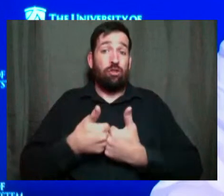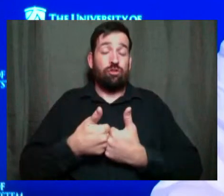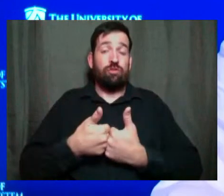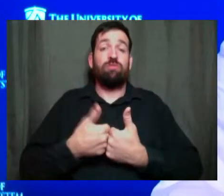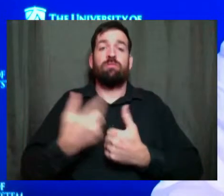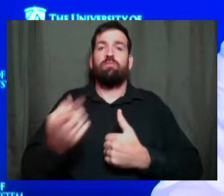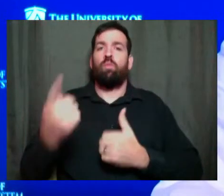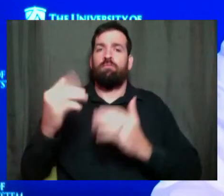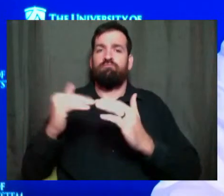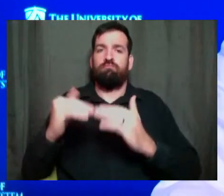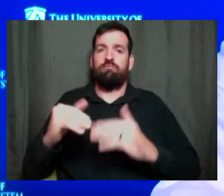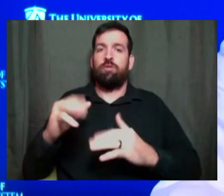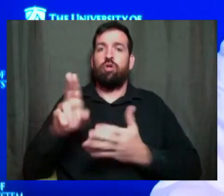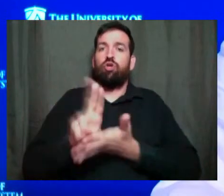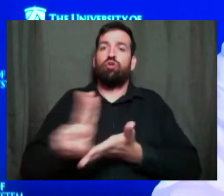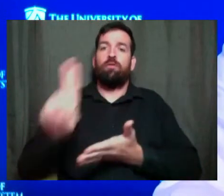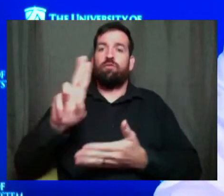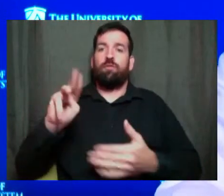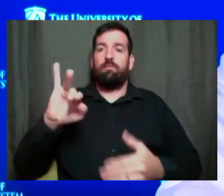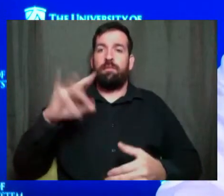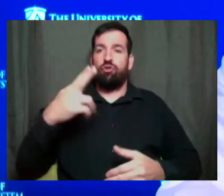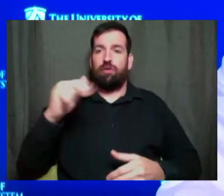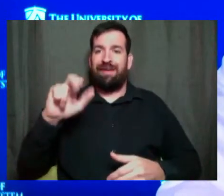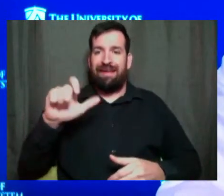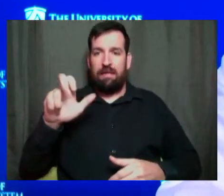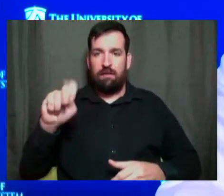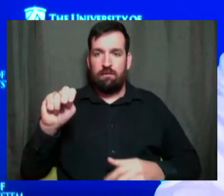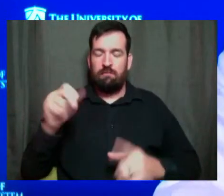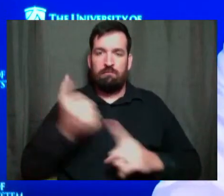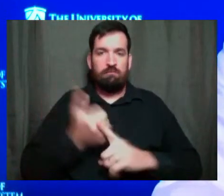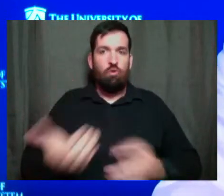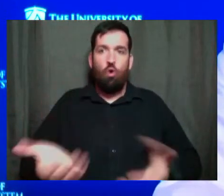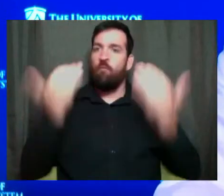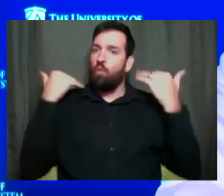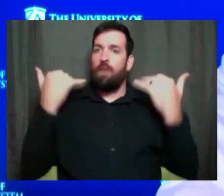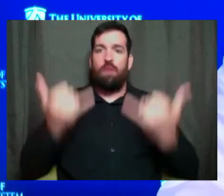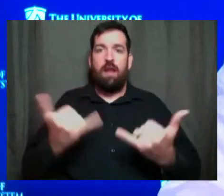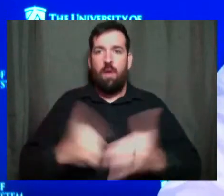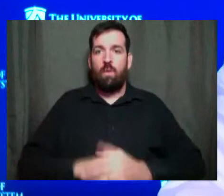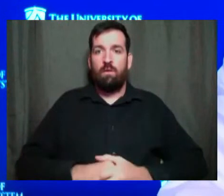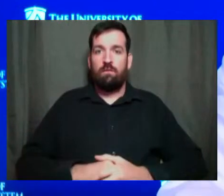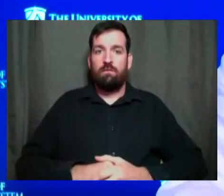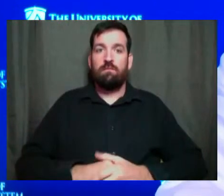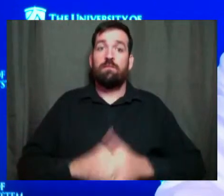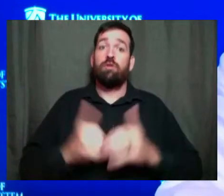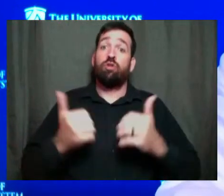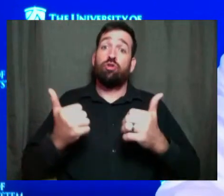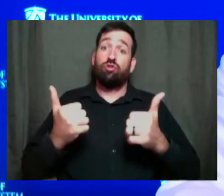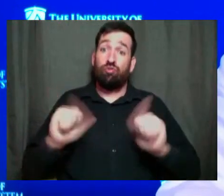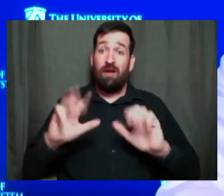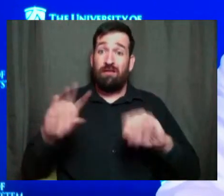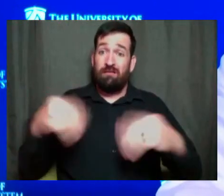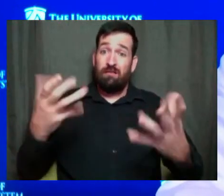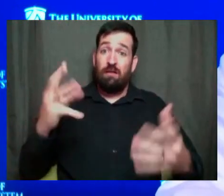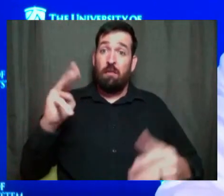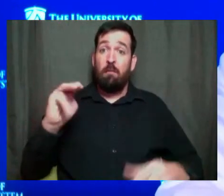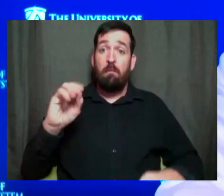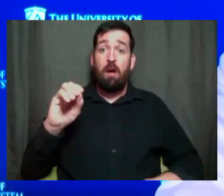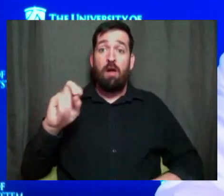the University of Michigan system, and they're being overwhelmed right now. And they are trying to give as much monoclonal antibody as they